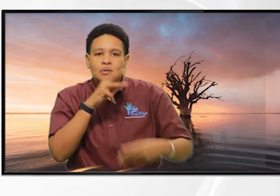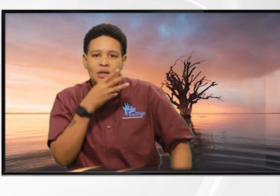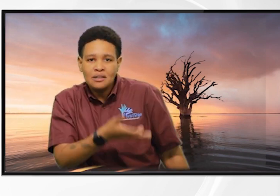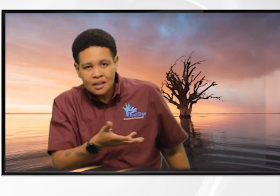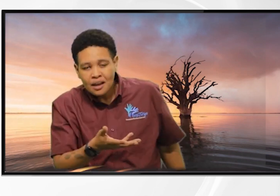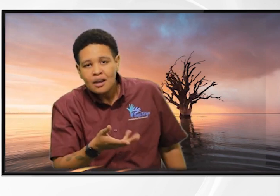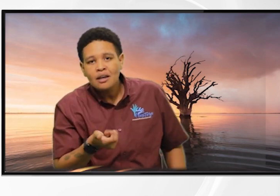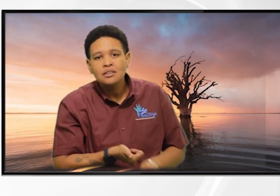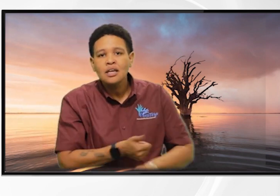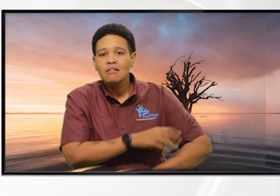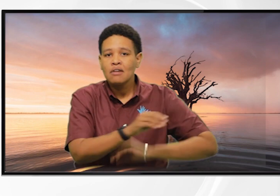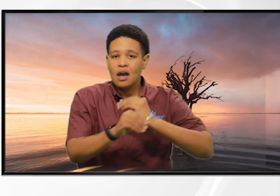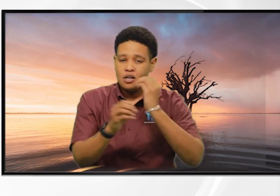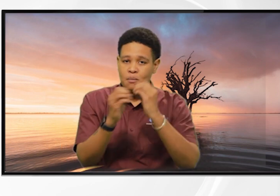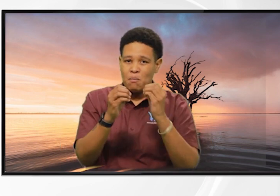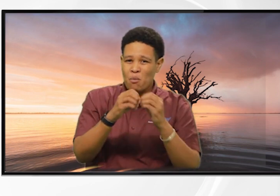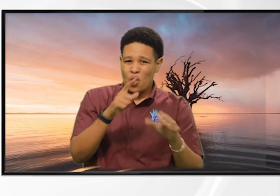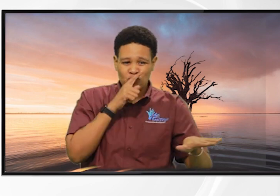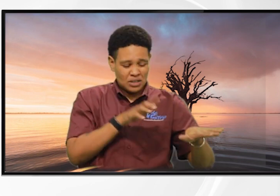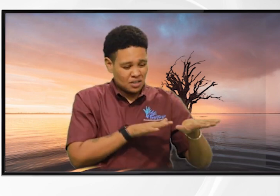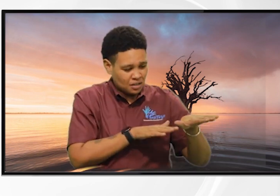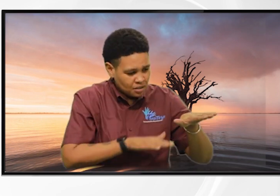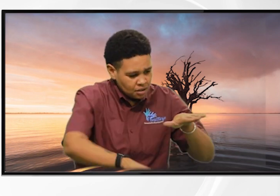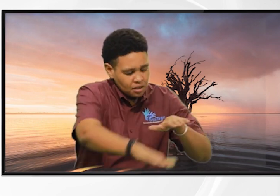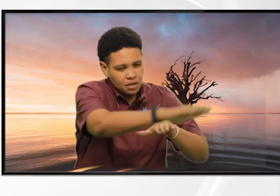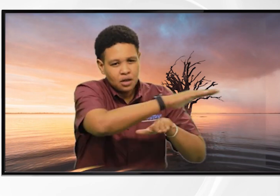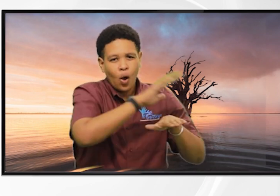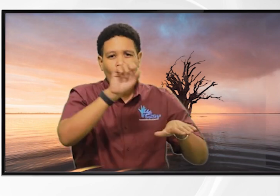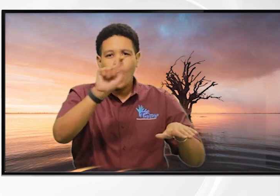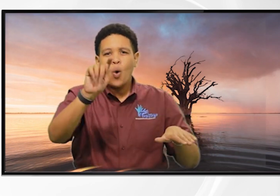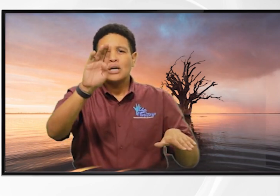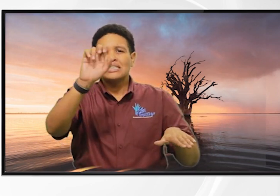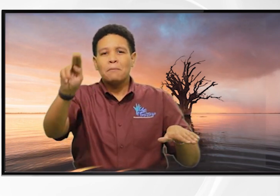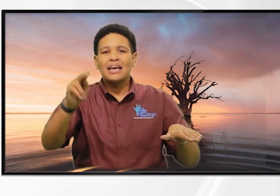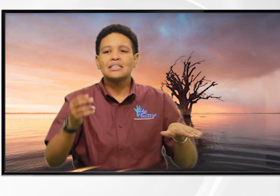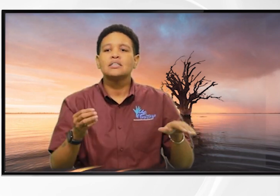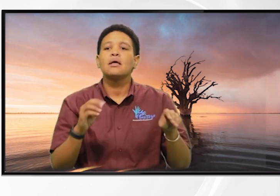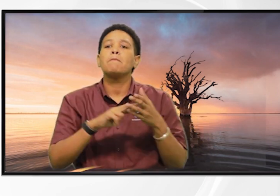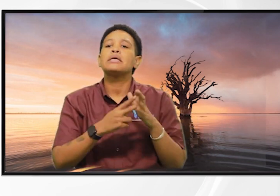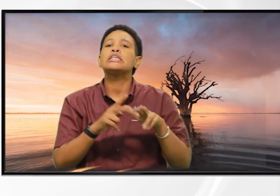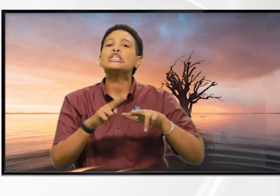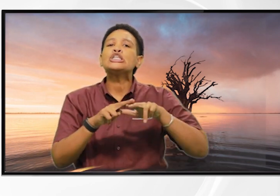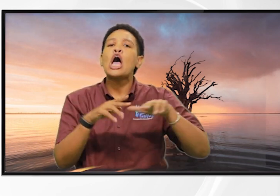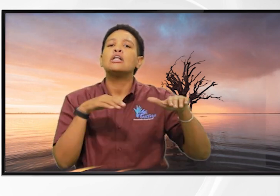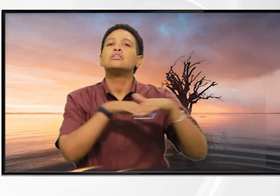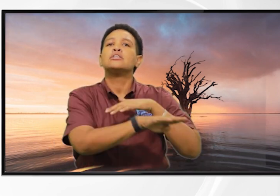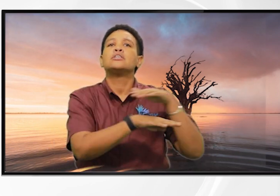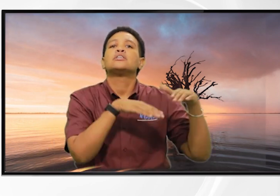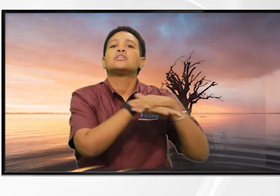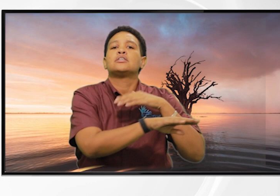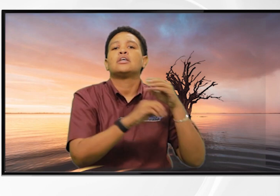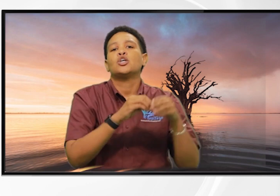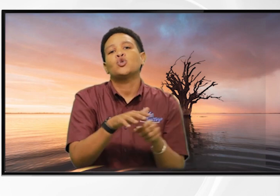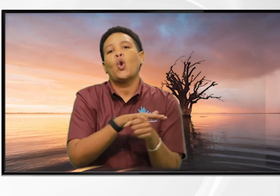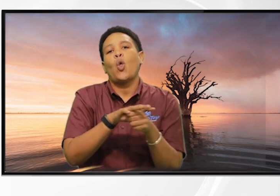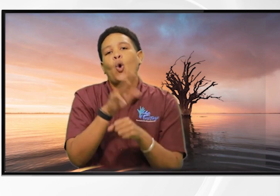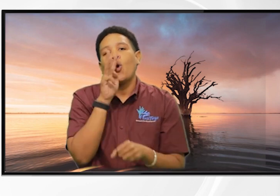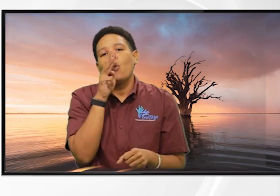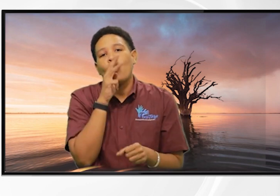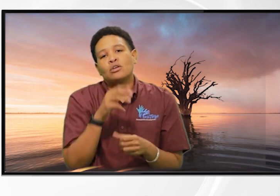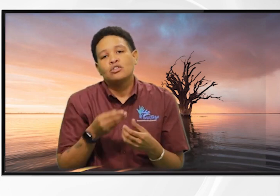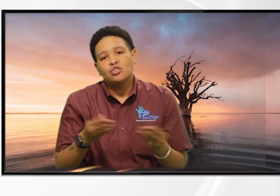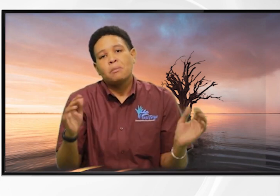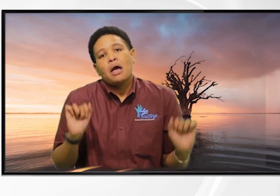of basins to the coast is likely to increase saltwater intrusion into local water supply.